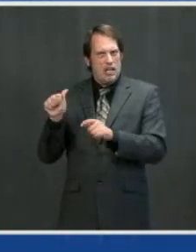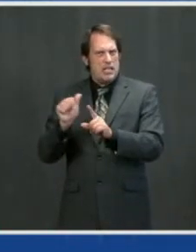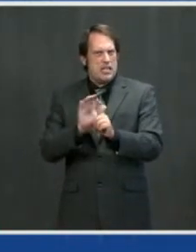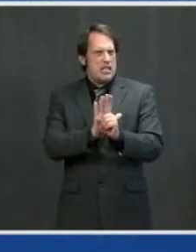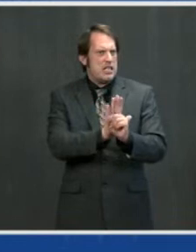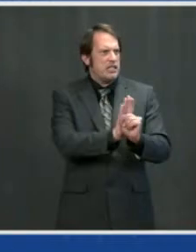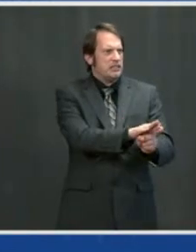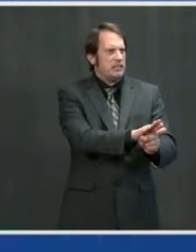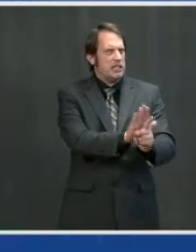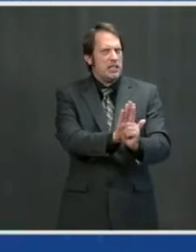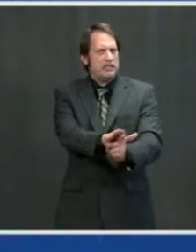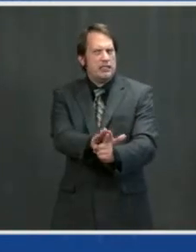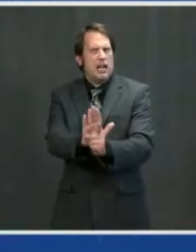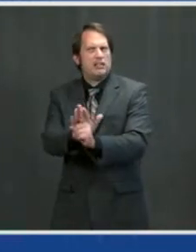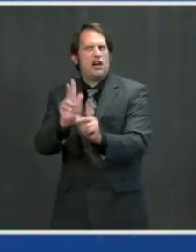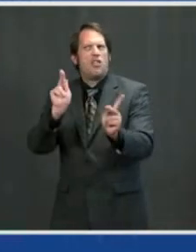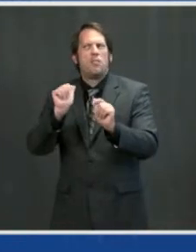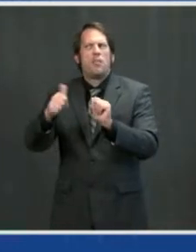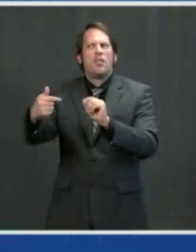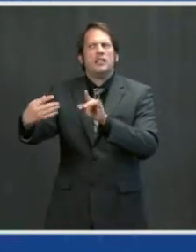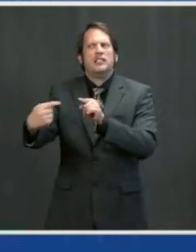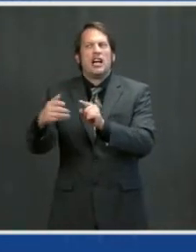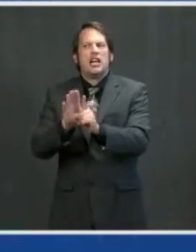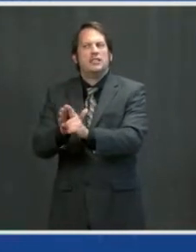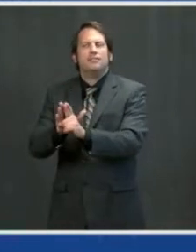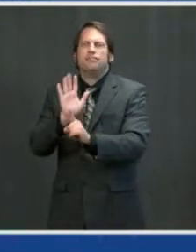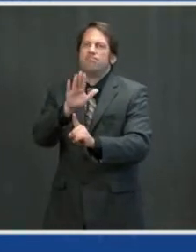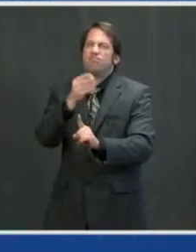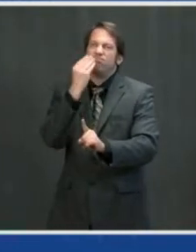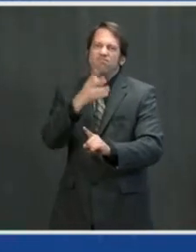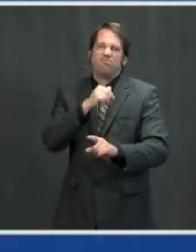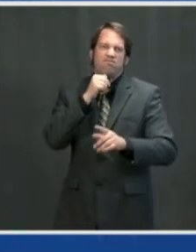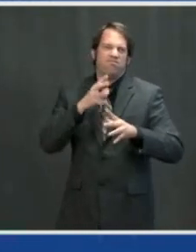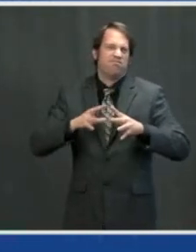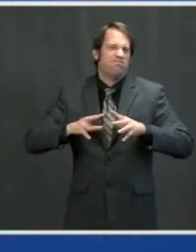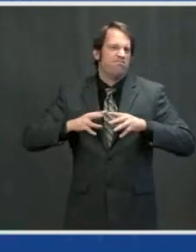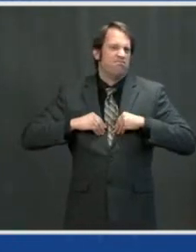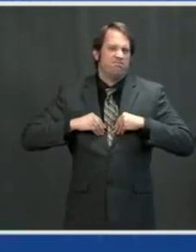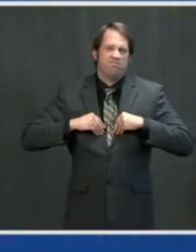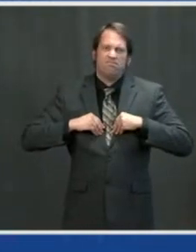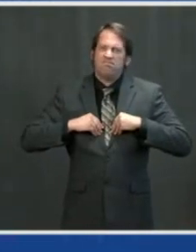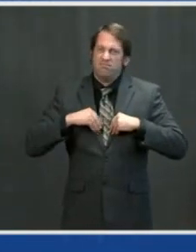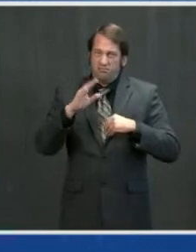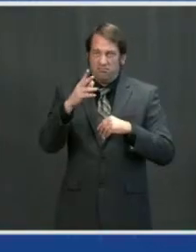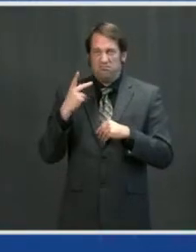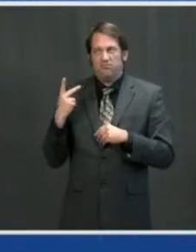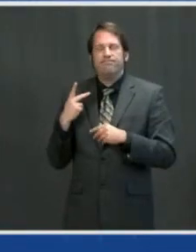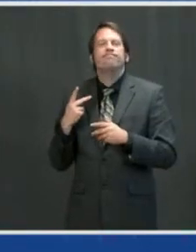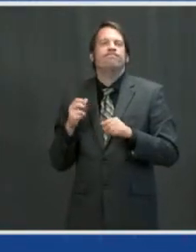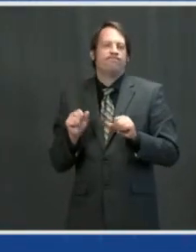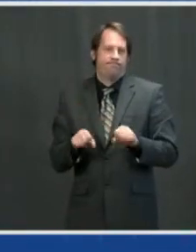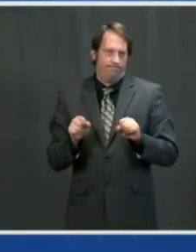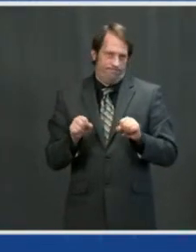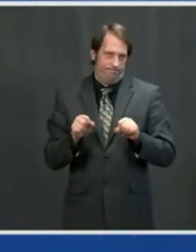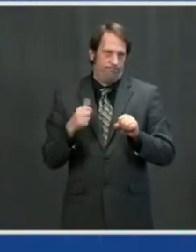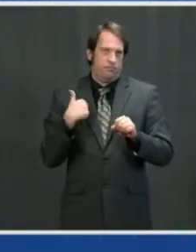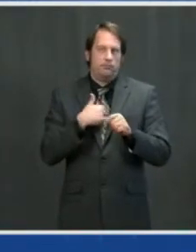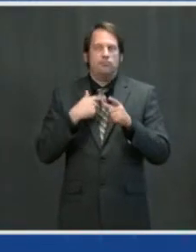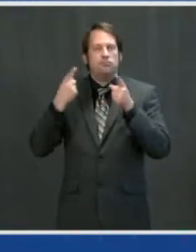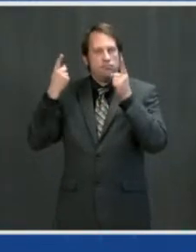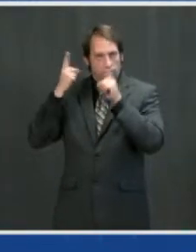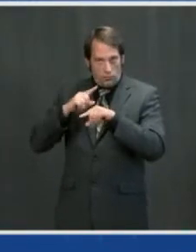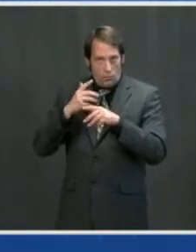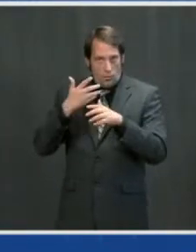At the same time, we agreed on the necessity for each of us to engage